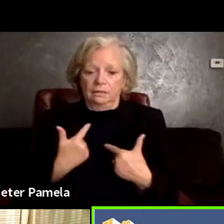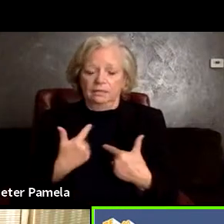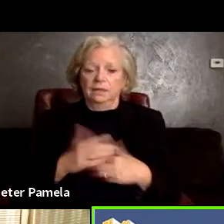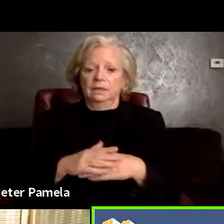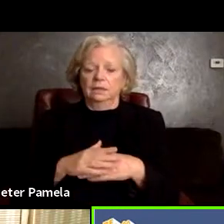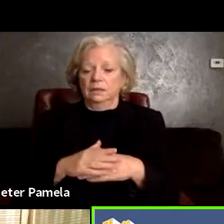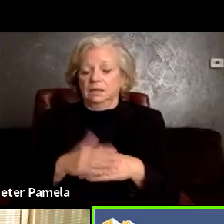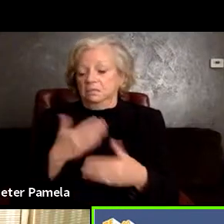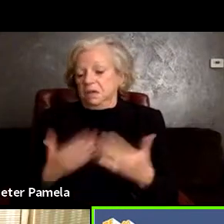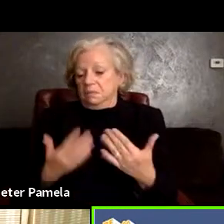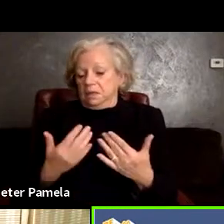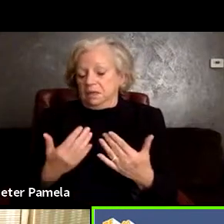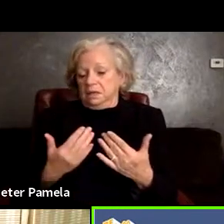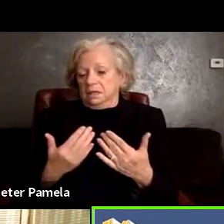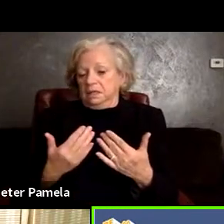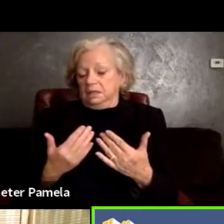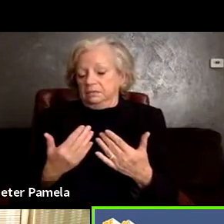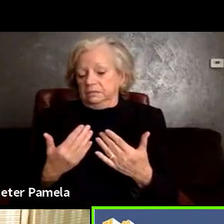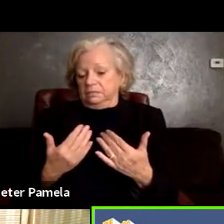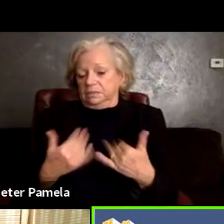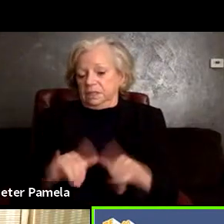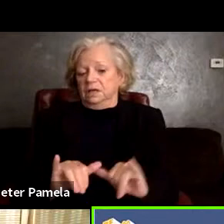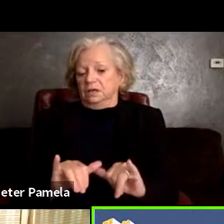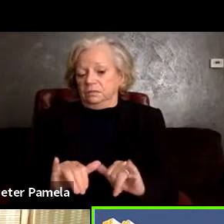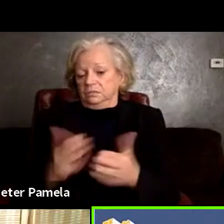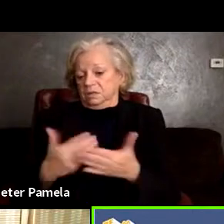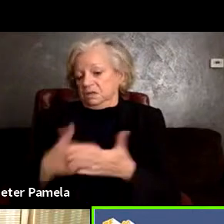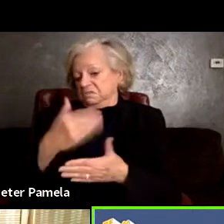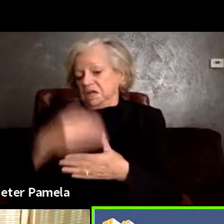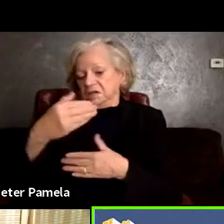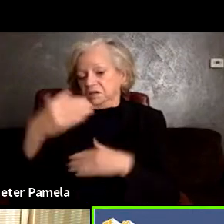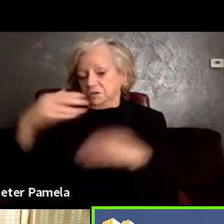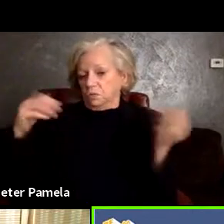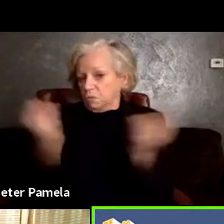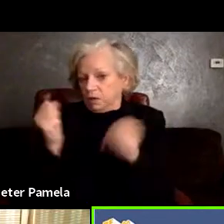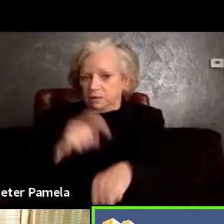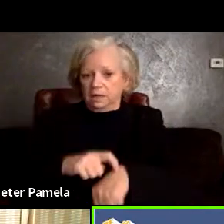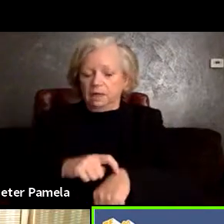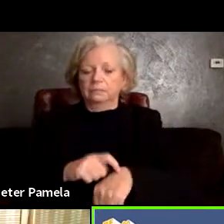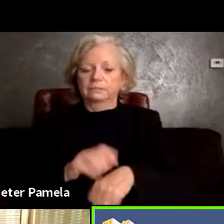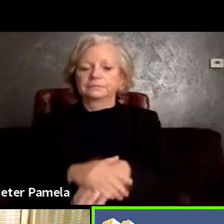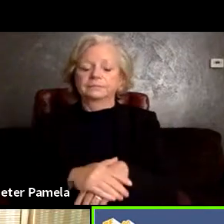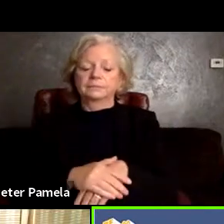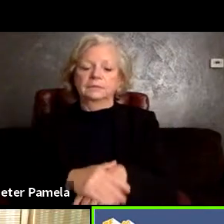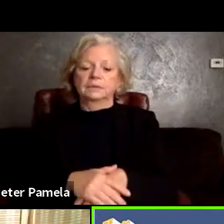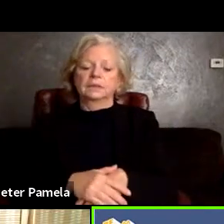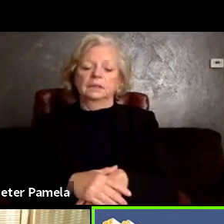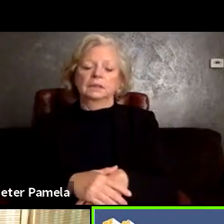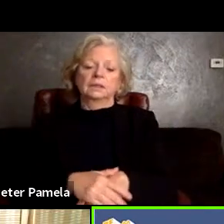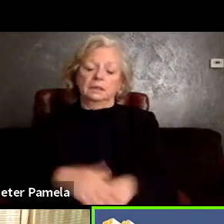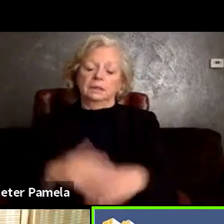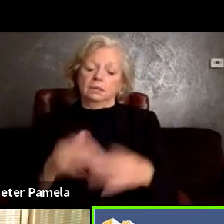And people who are unvaccinated are going to remain at risk So